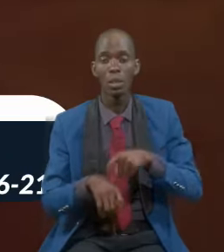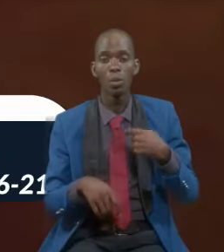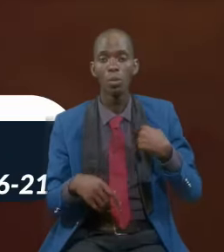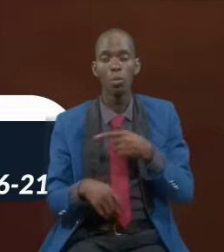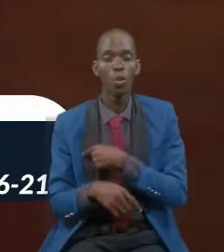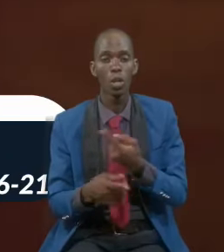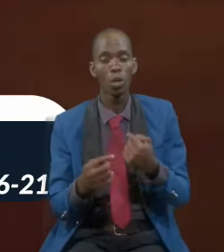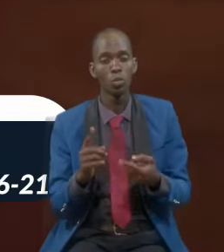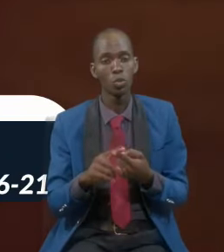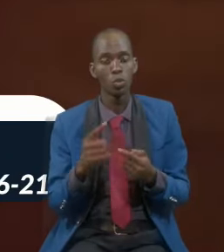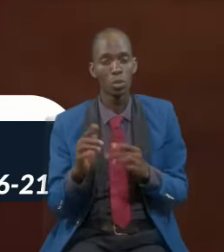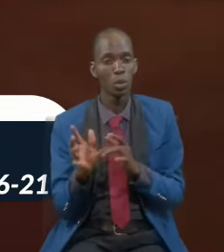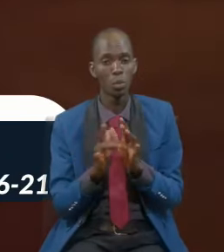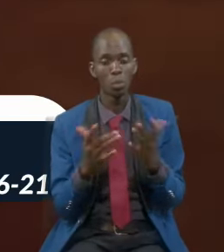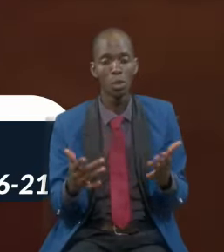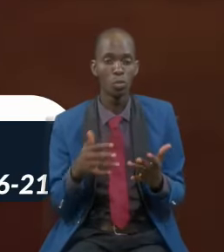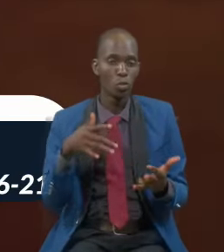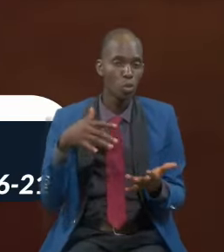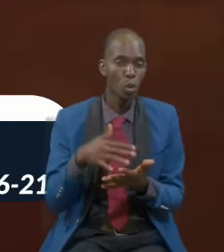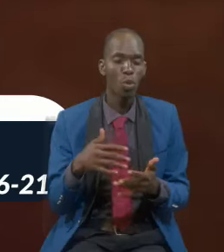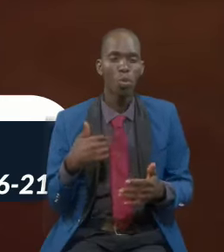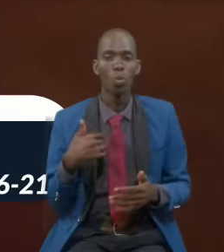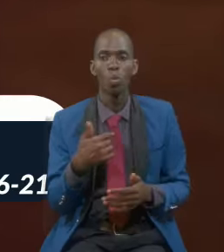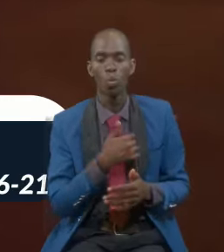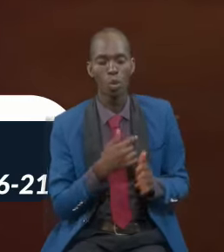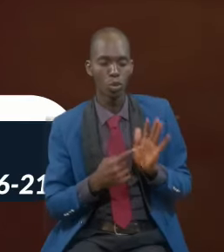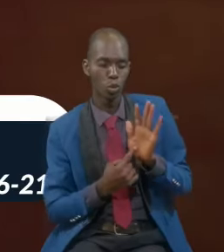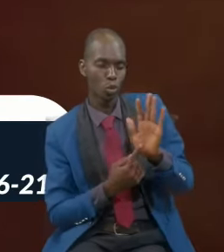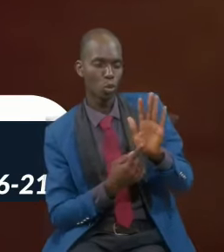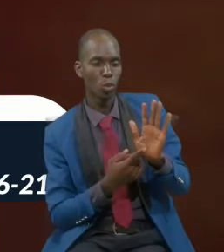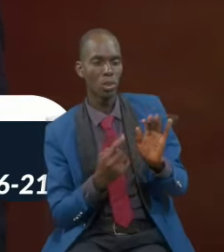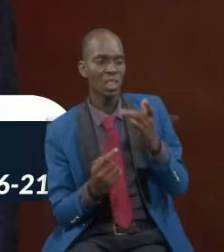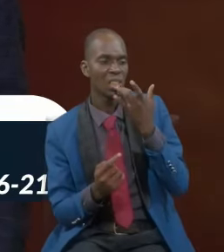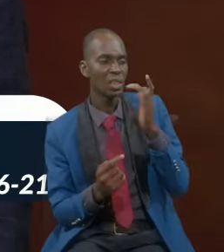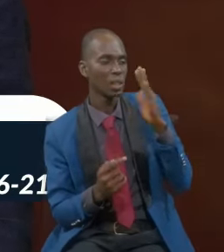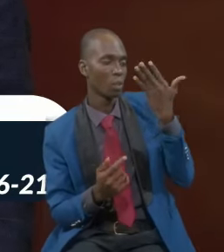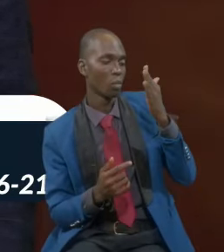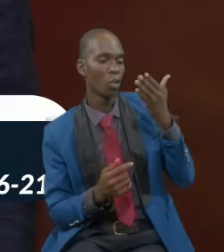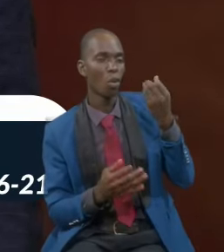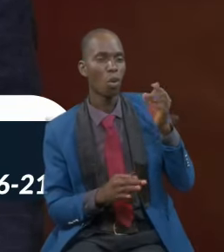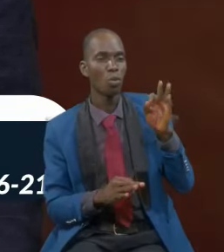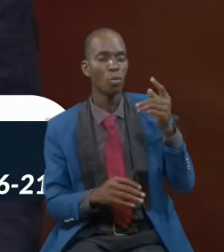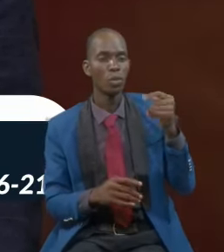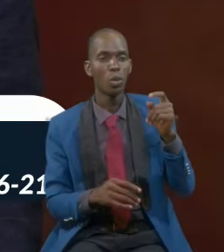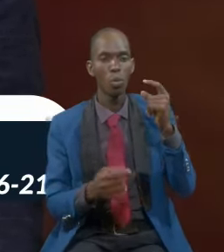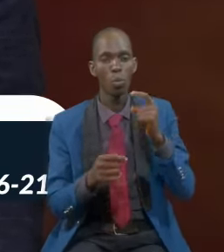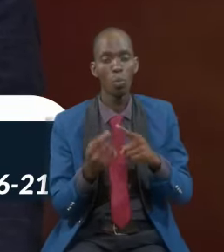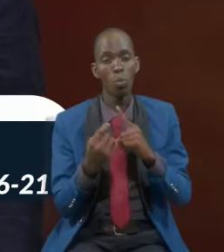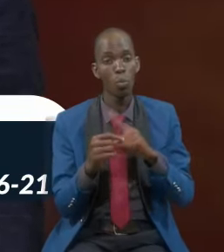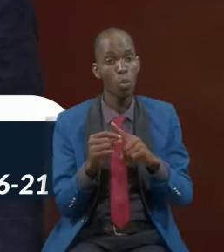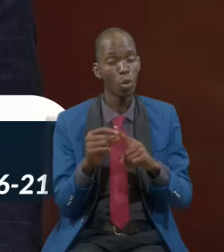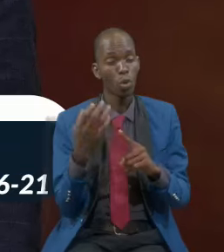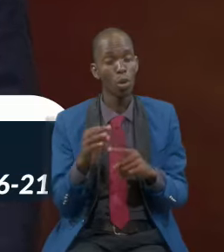the Bible study, we're shown the mirror of the word of God. And when the mirror